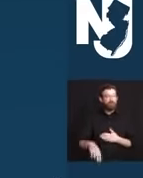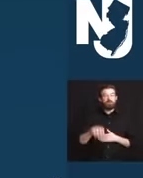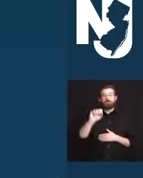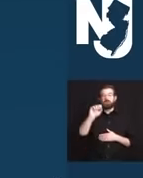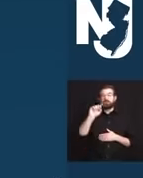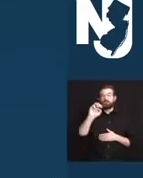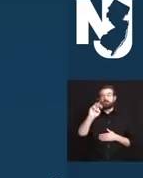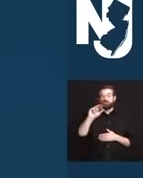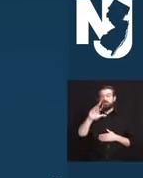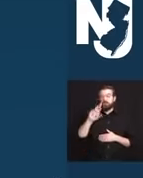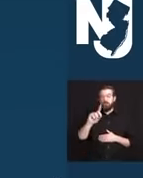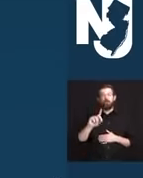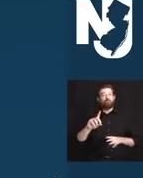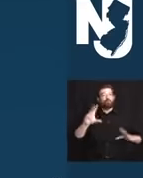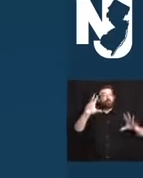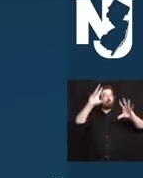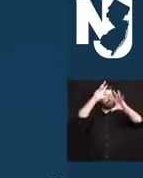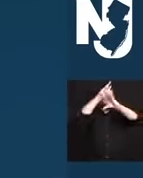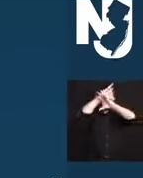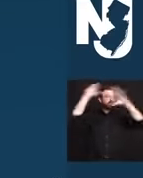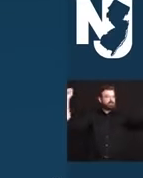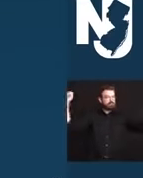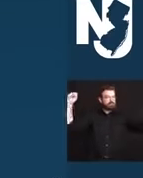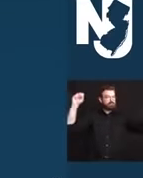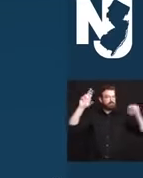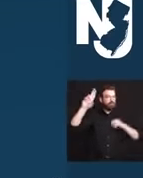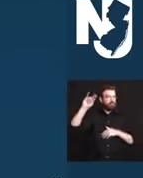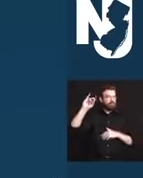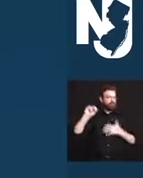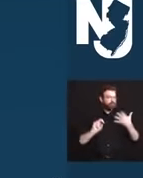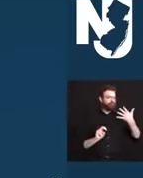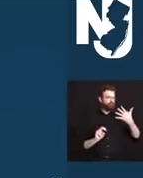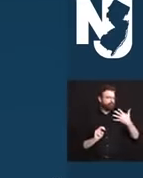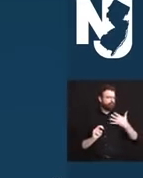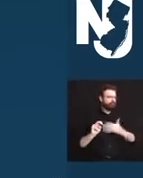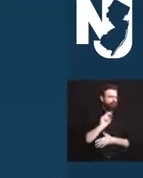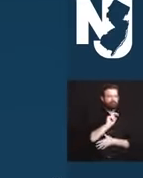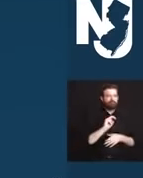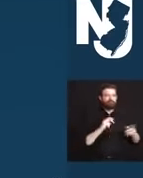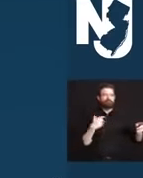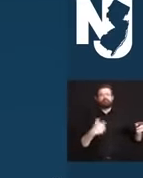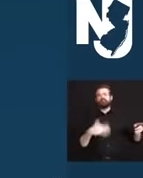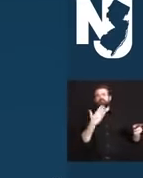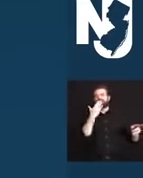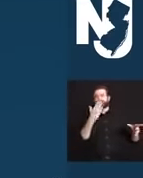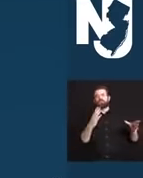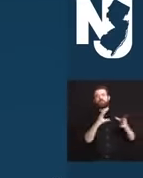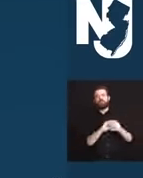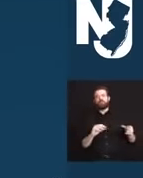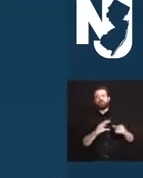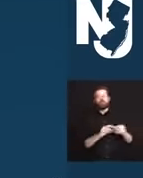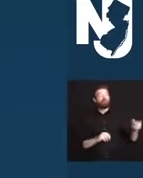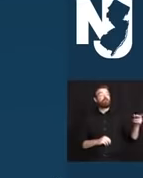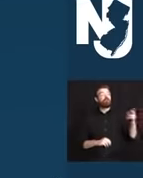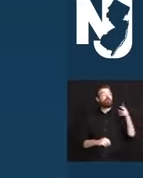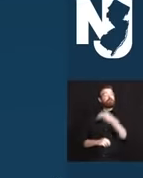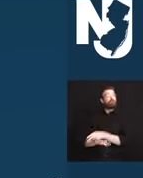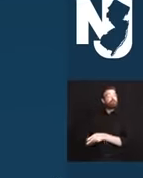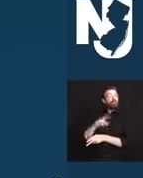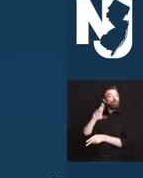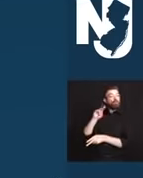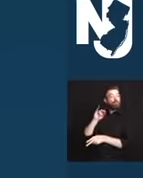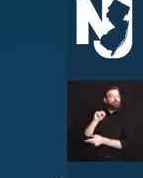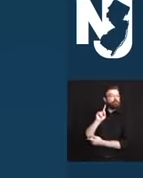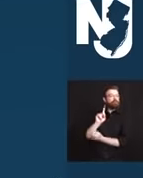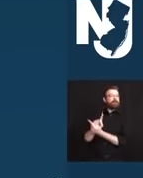president. One of Jerry's favorite stories from his time in union leadership was when he met then Senator Barack Obama, who borrowed his